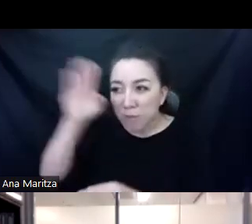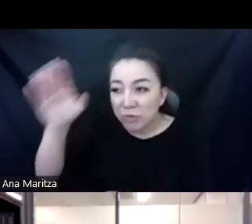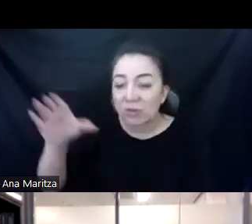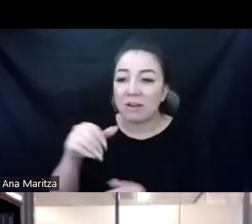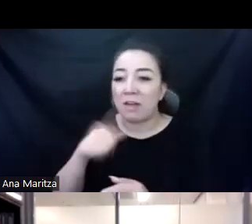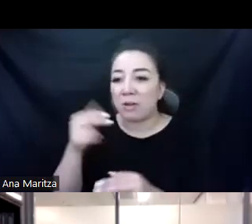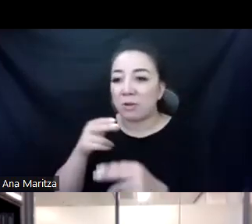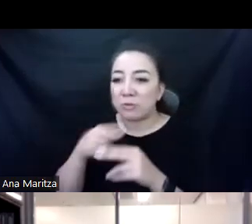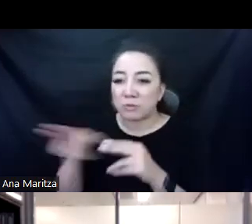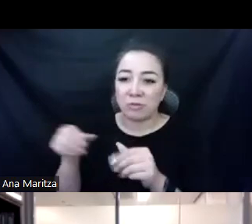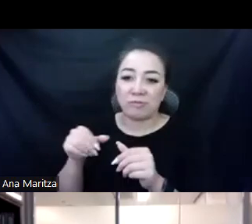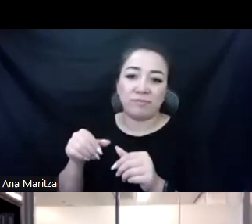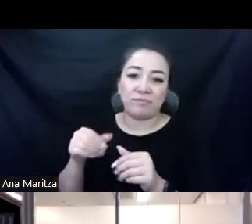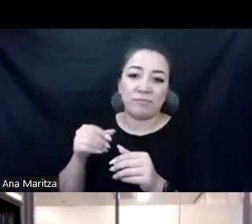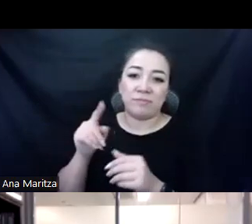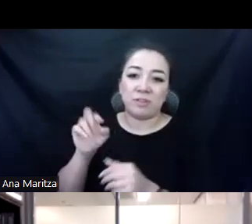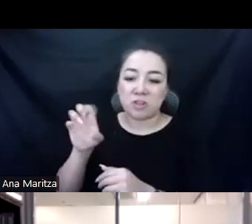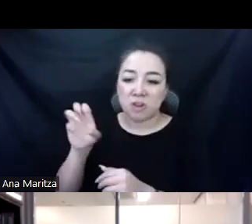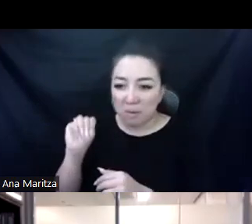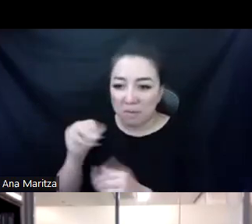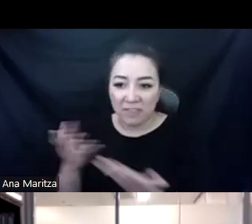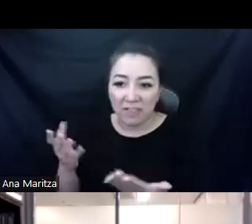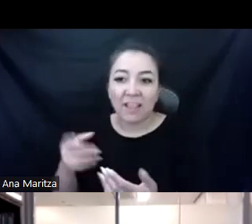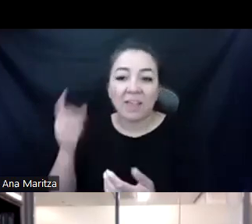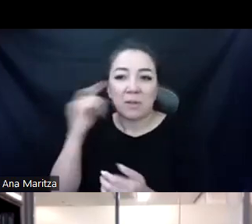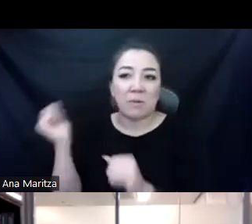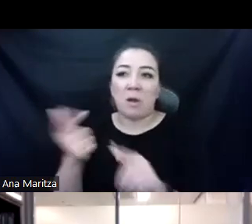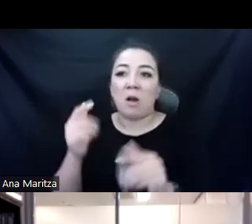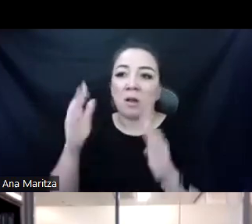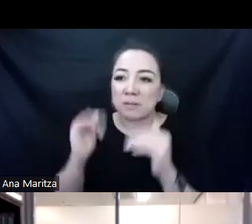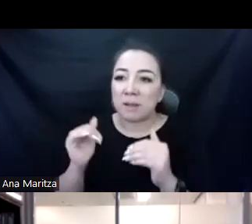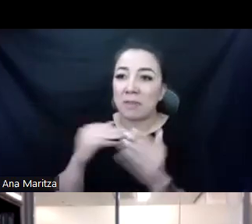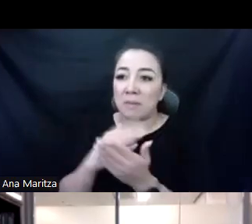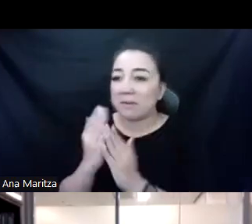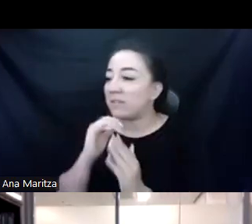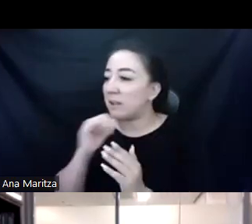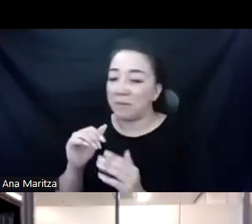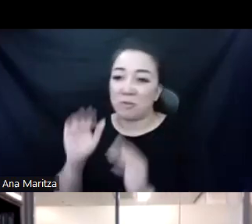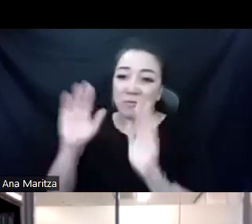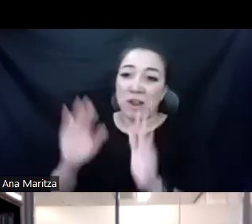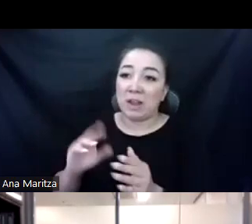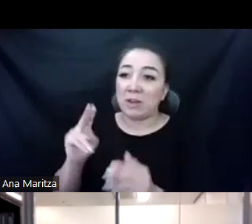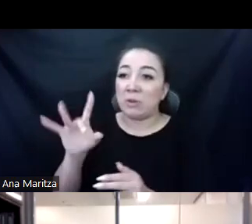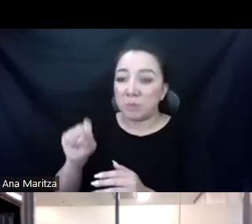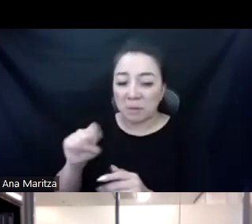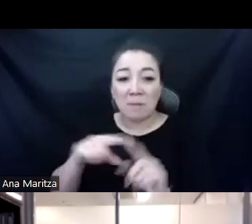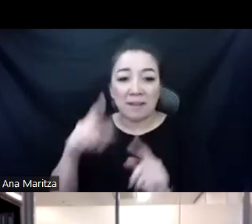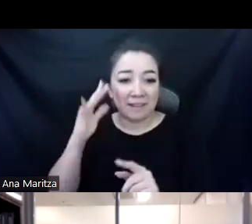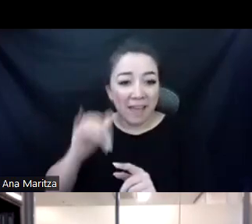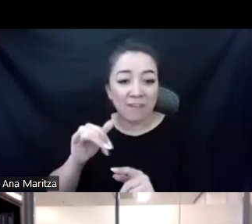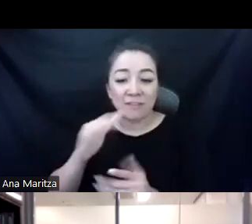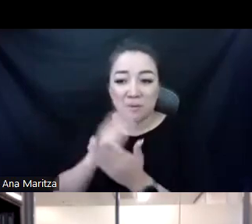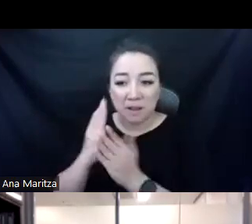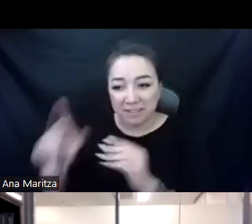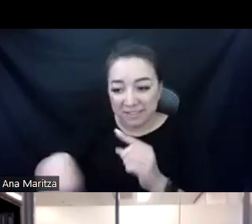So, I think we all expect the budget to not be great news, but in California's budget cycle,